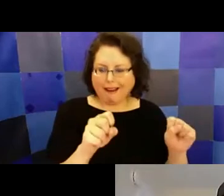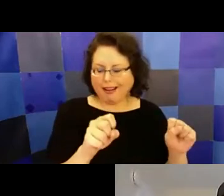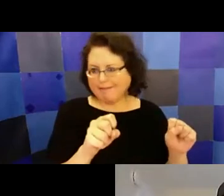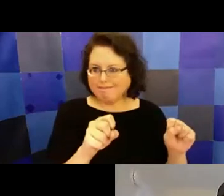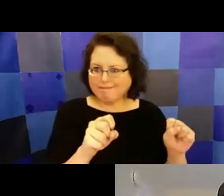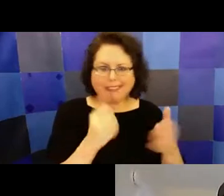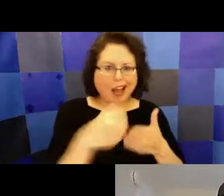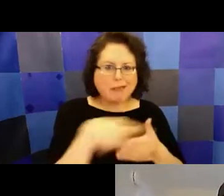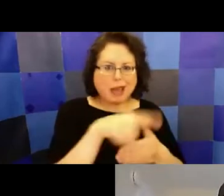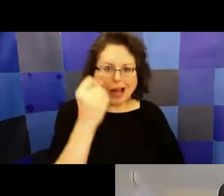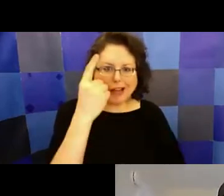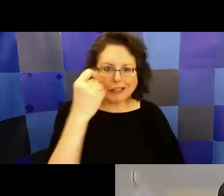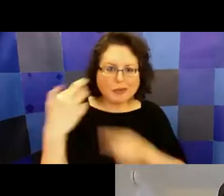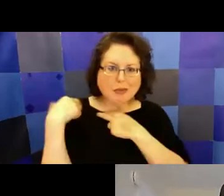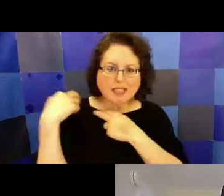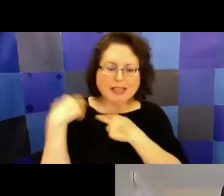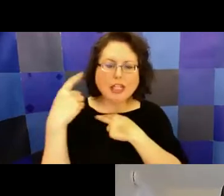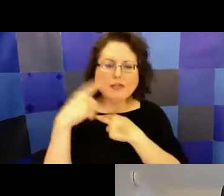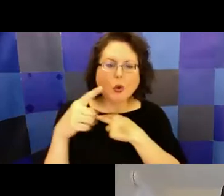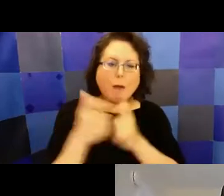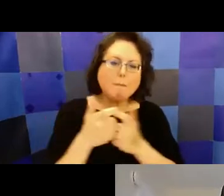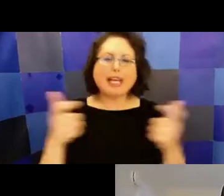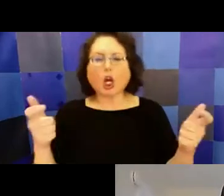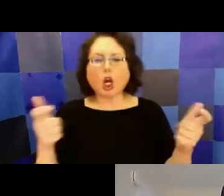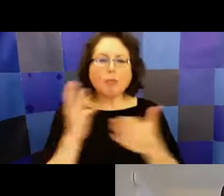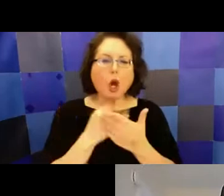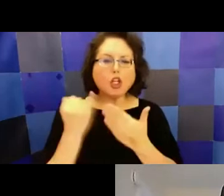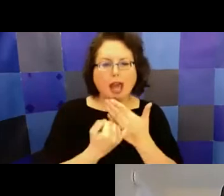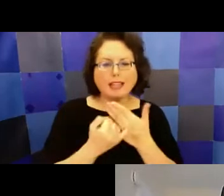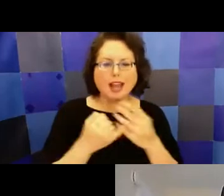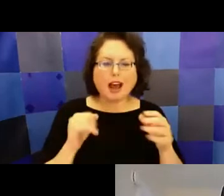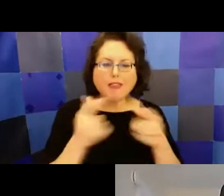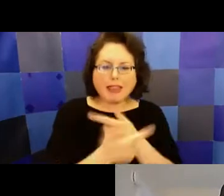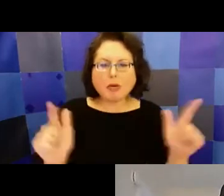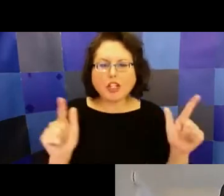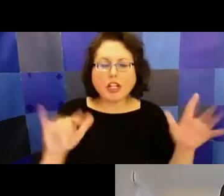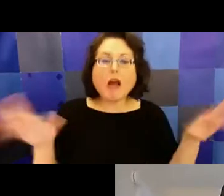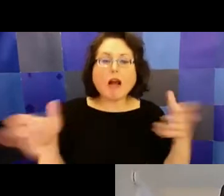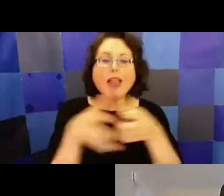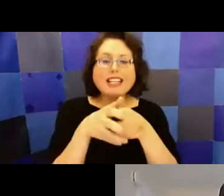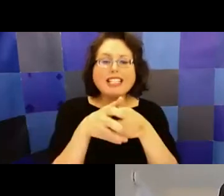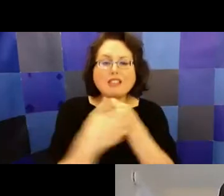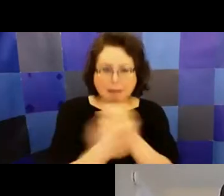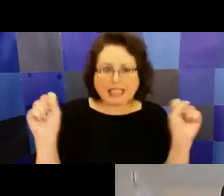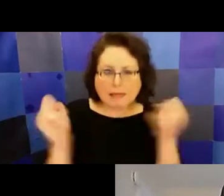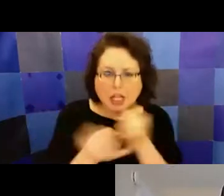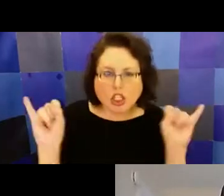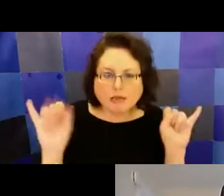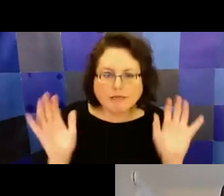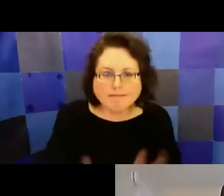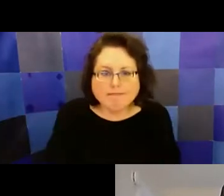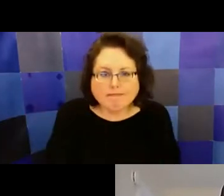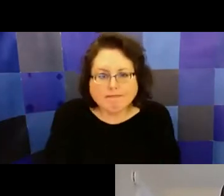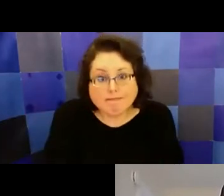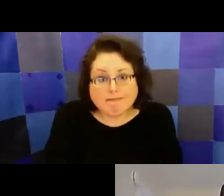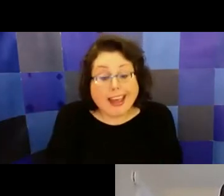understand their responsibility towards a larger project of liberation, of collective emancipation, right?